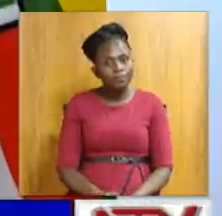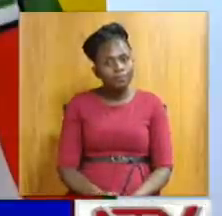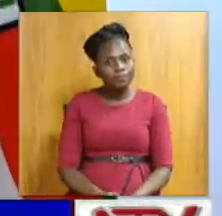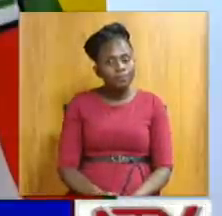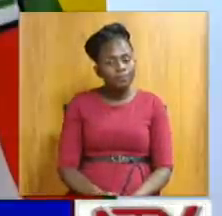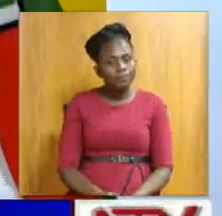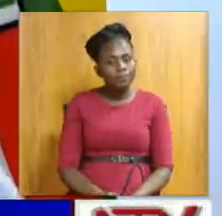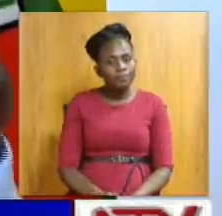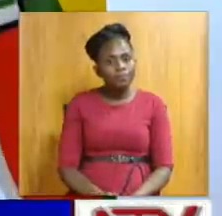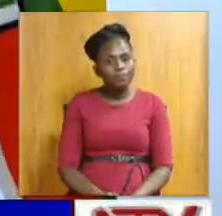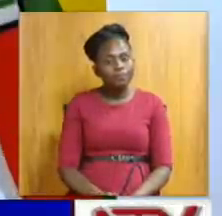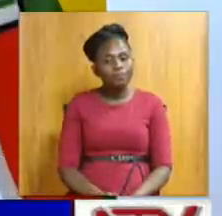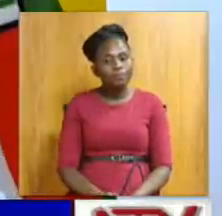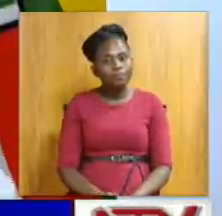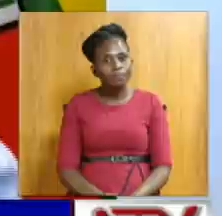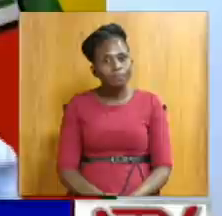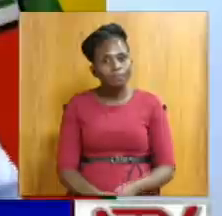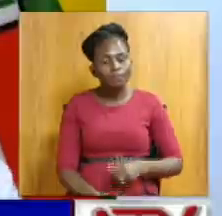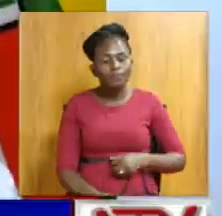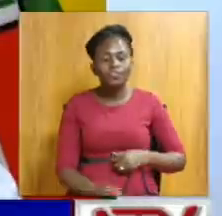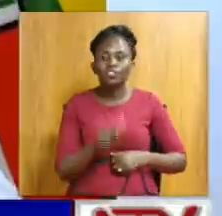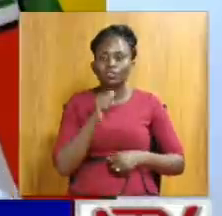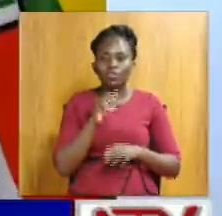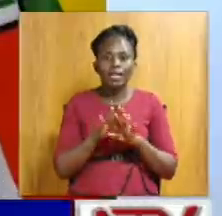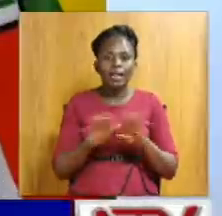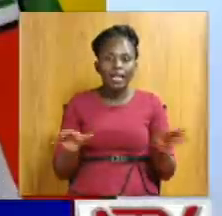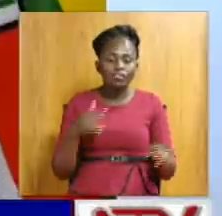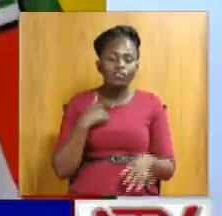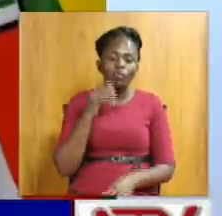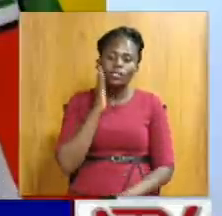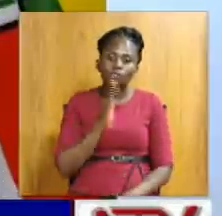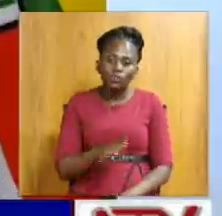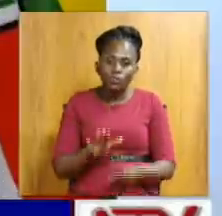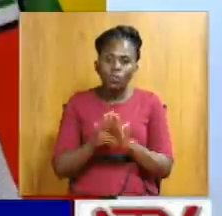Sio inchi ya Waarabu, sio inchi ya Wazungu, ni inchi yetu.